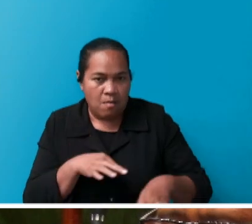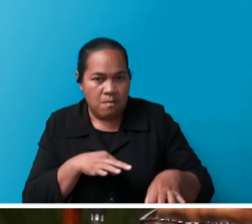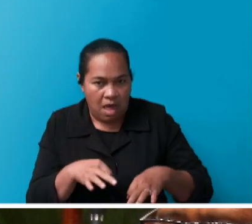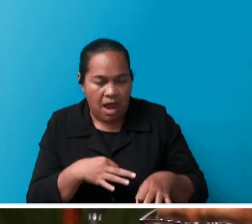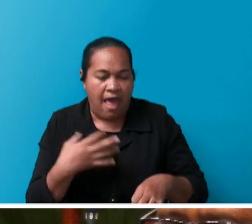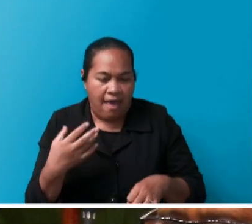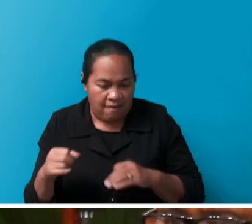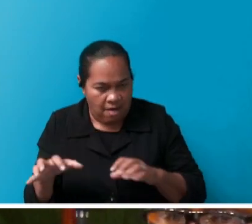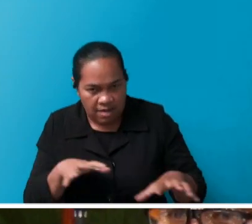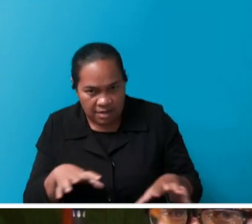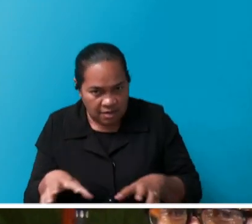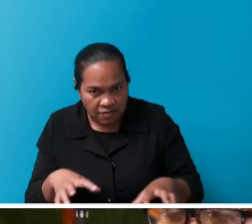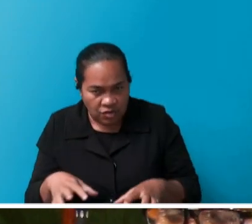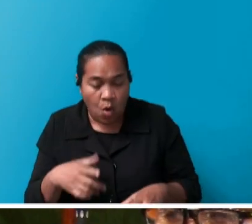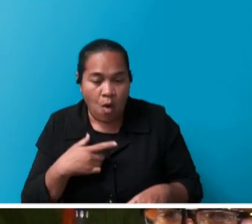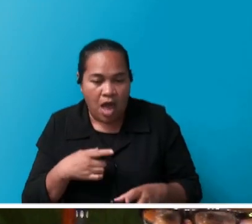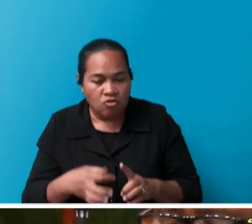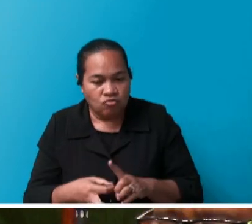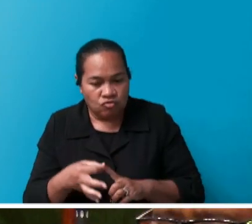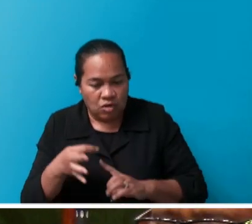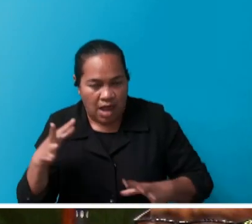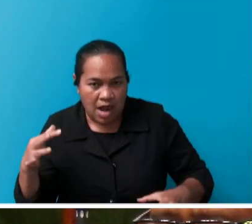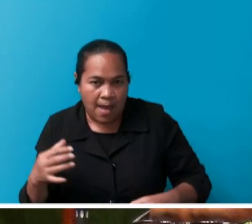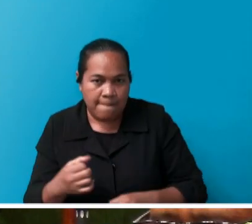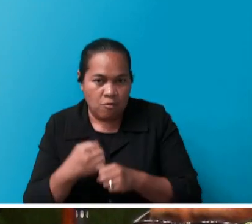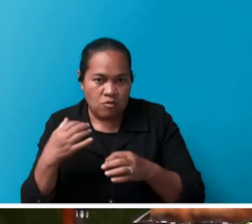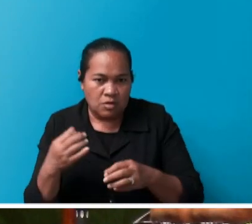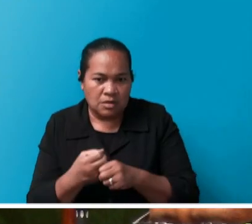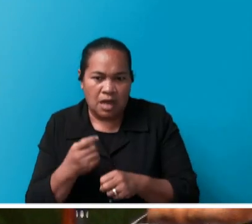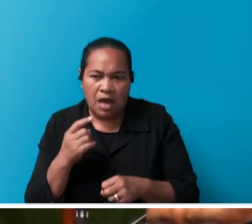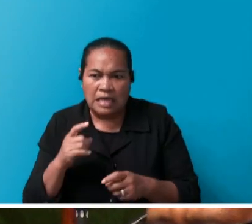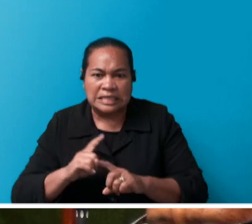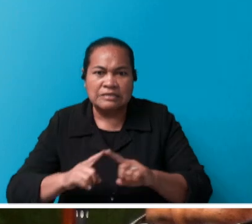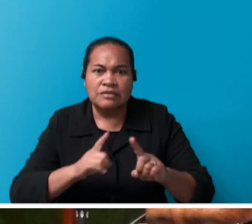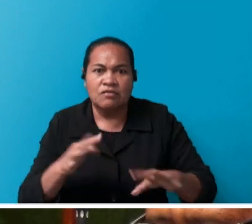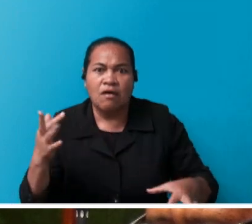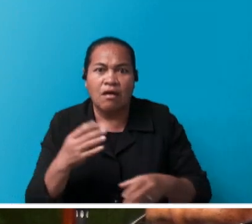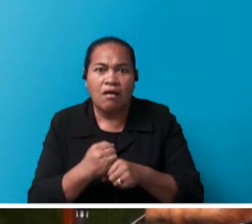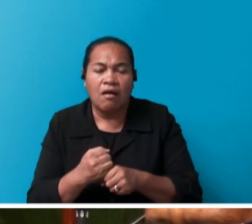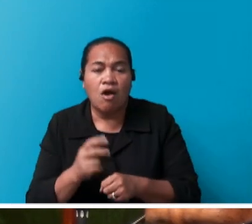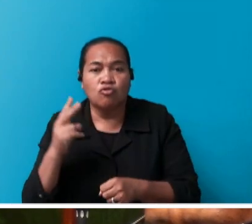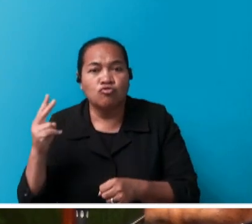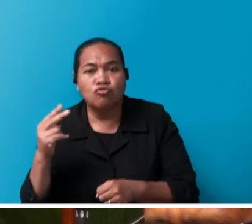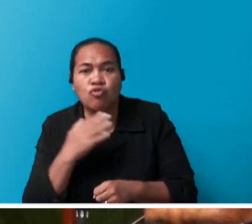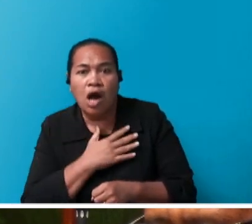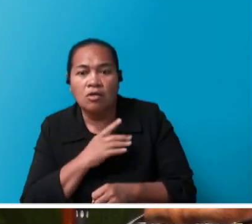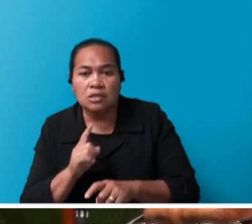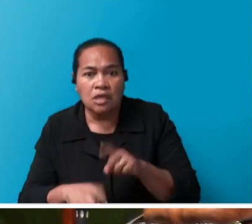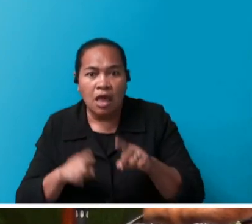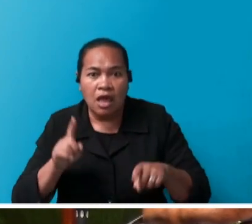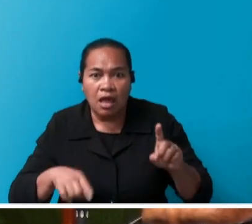activity to upgrade and improve its over 200 health facilities around the country. I am pleased